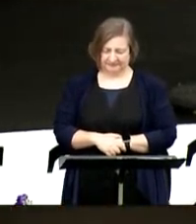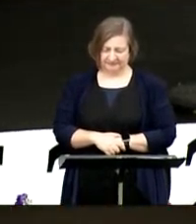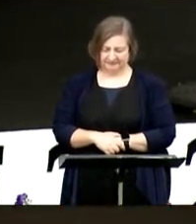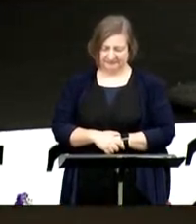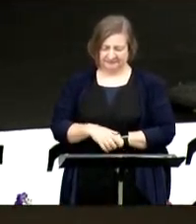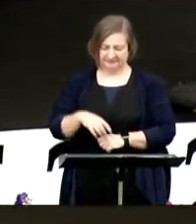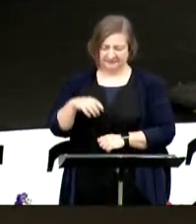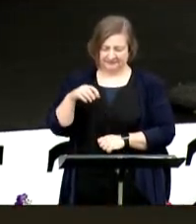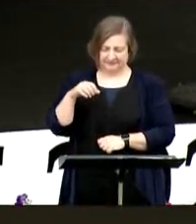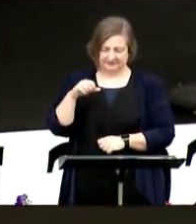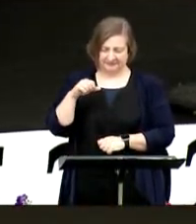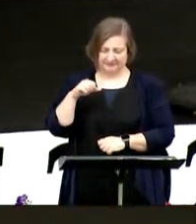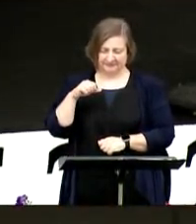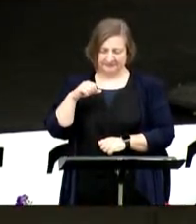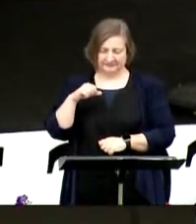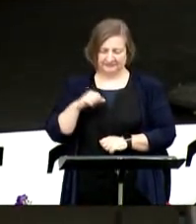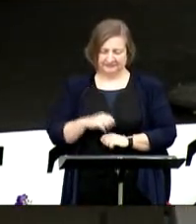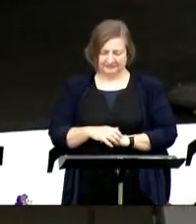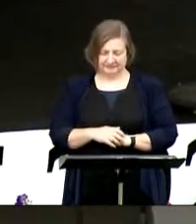Poro. Jensen.